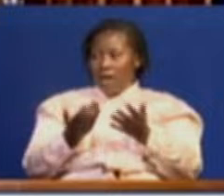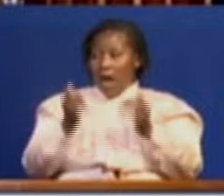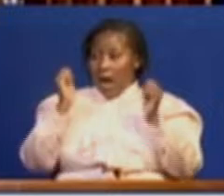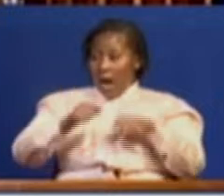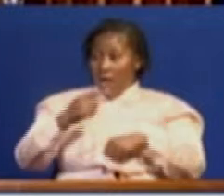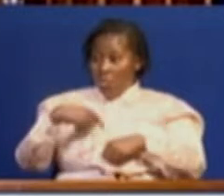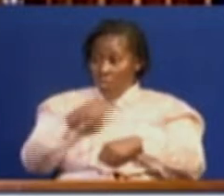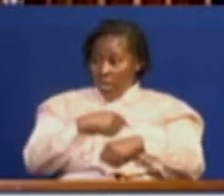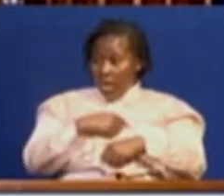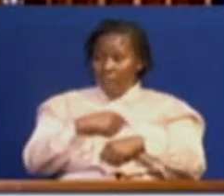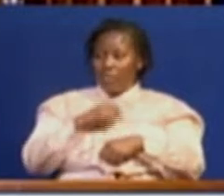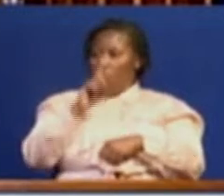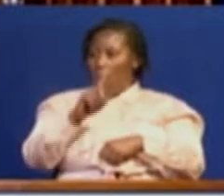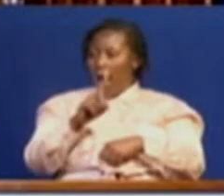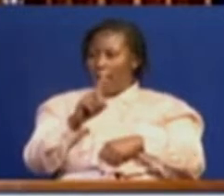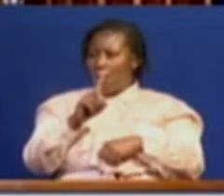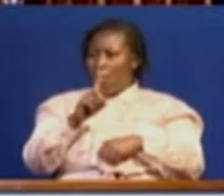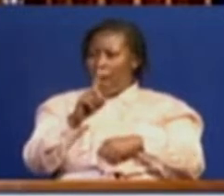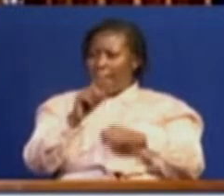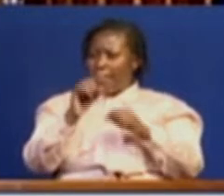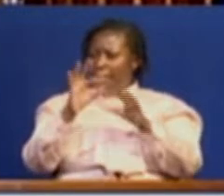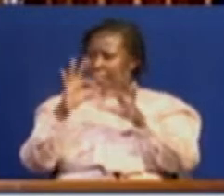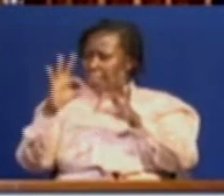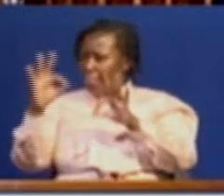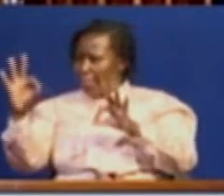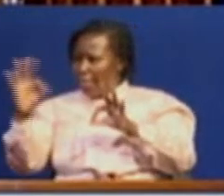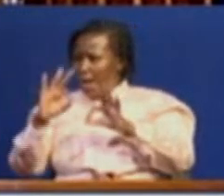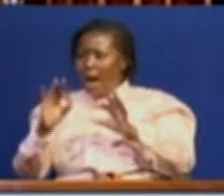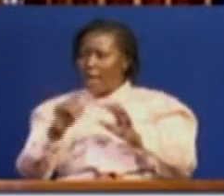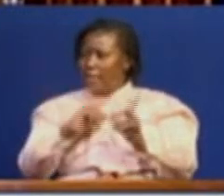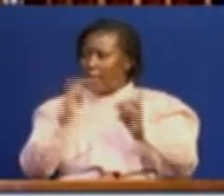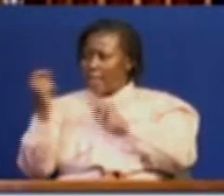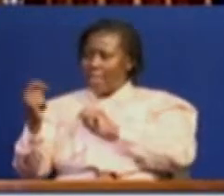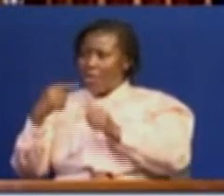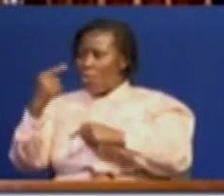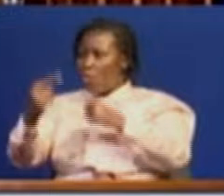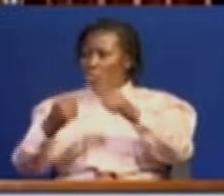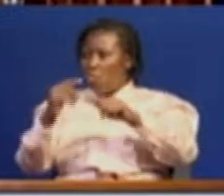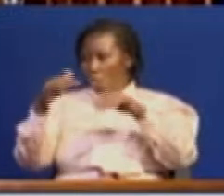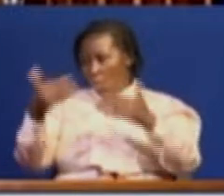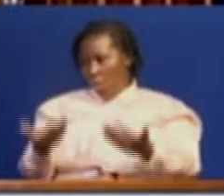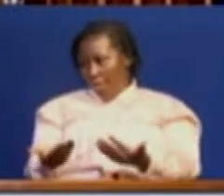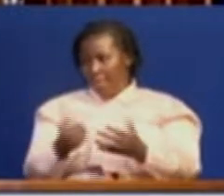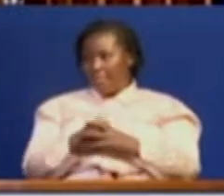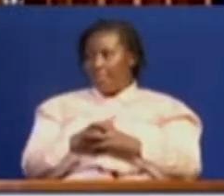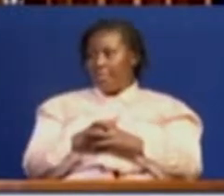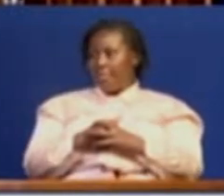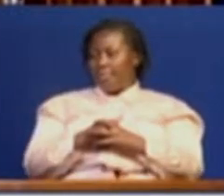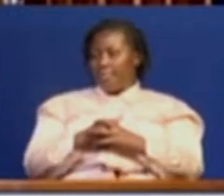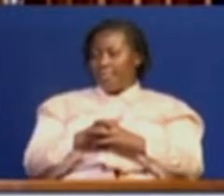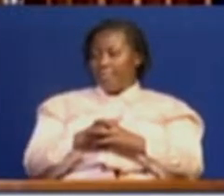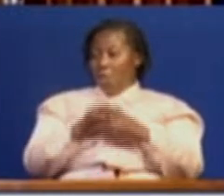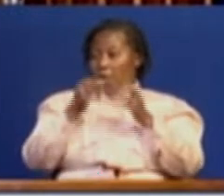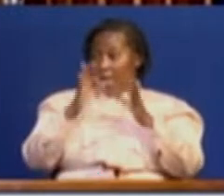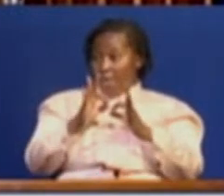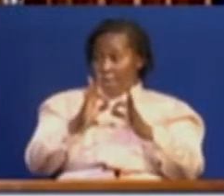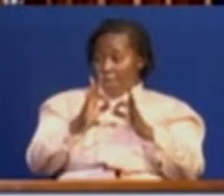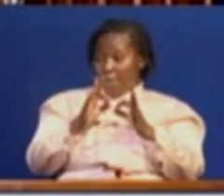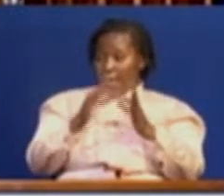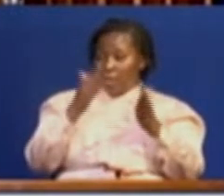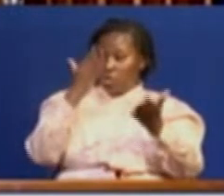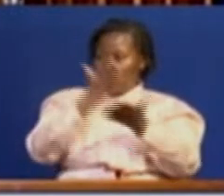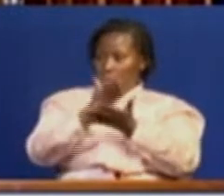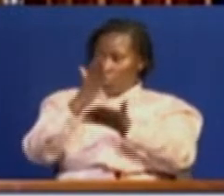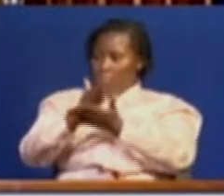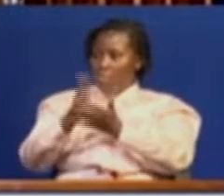Are we able to, after one sentence, be able to pause, take a translation, and then proceed that way? Or if